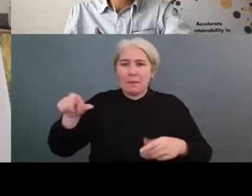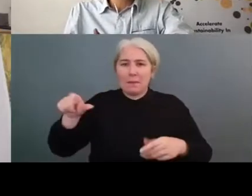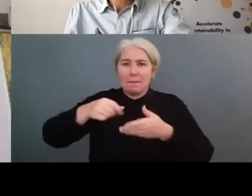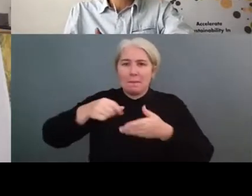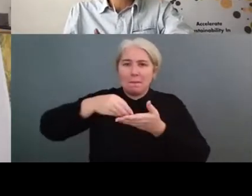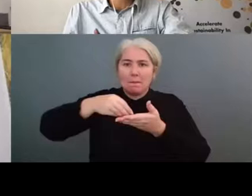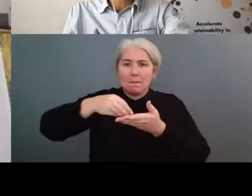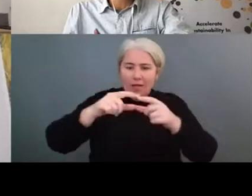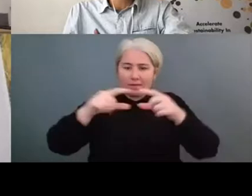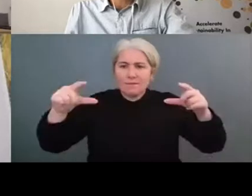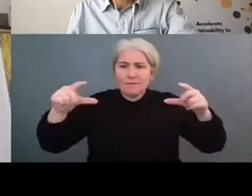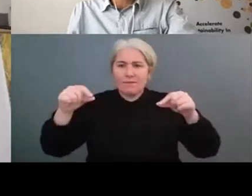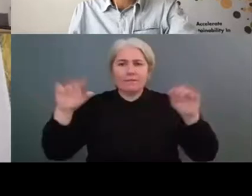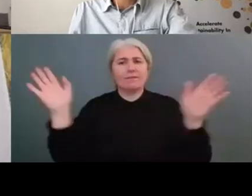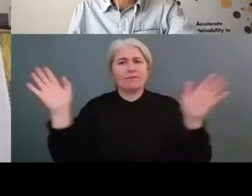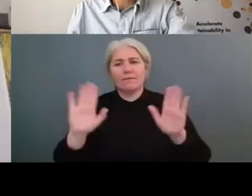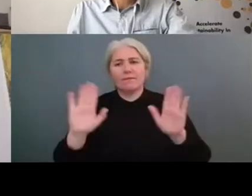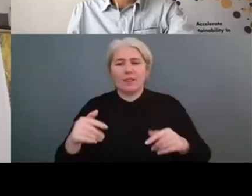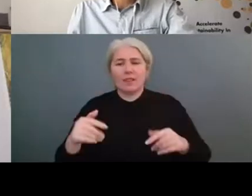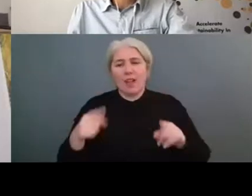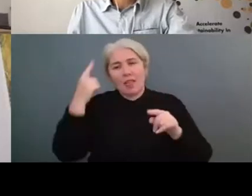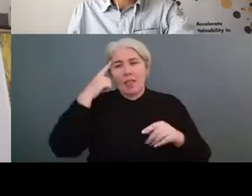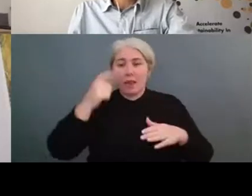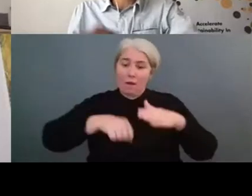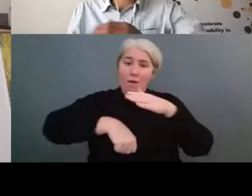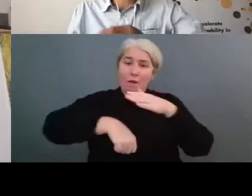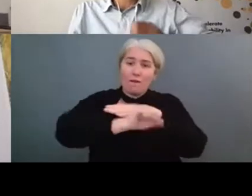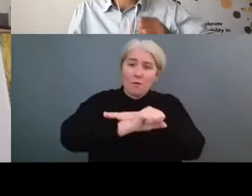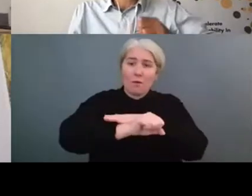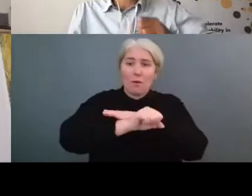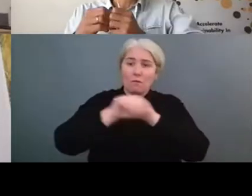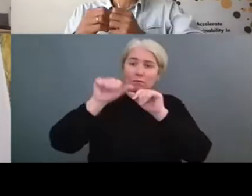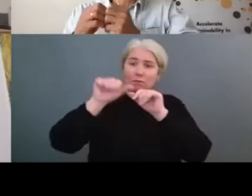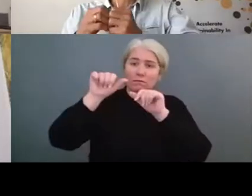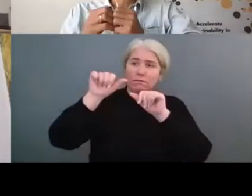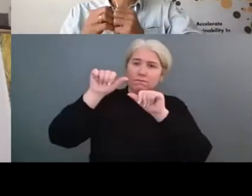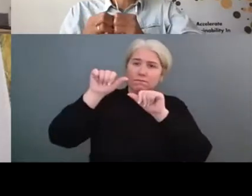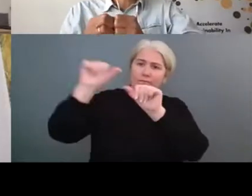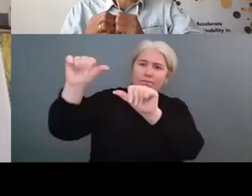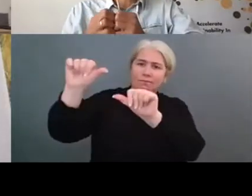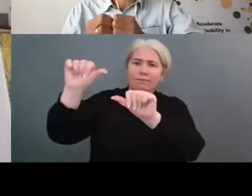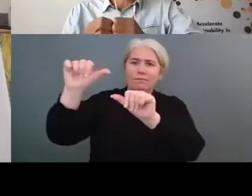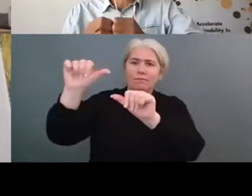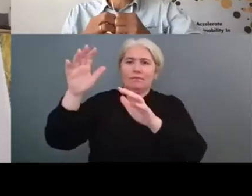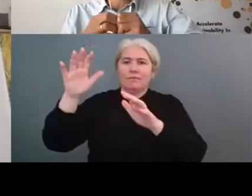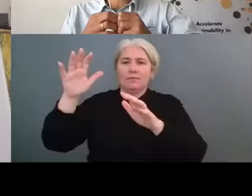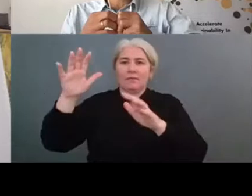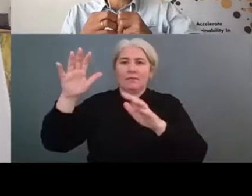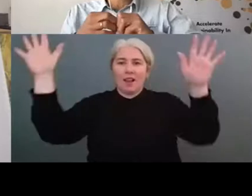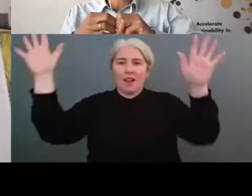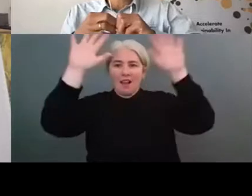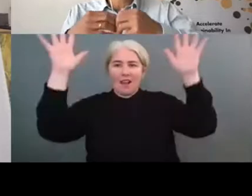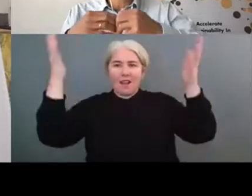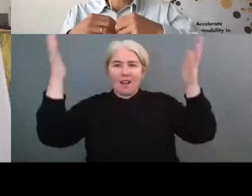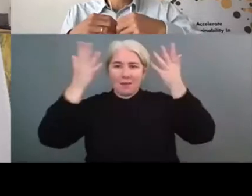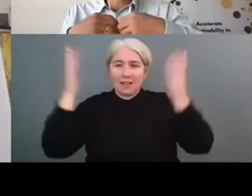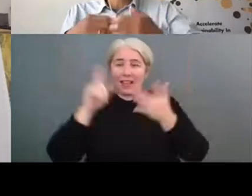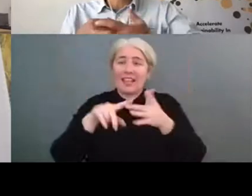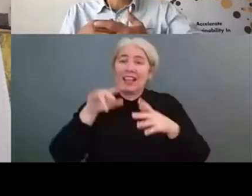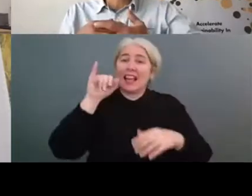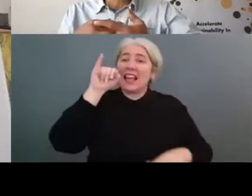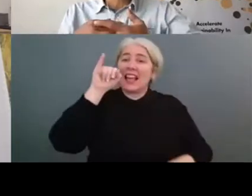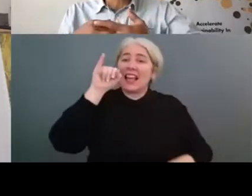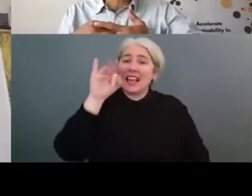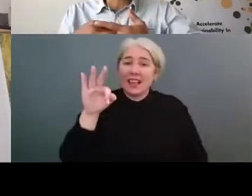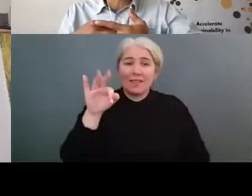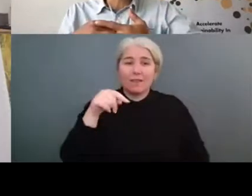that we saw with Football for Climate that we're looking into, if you are the most environmentally kind of the one with the